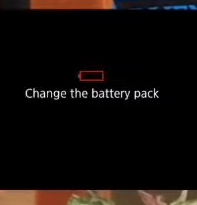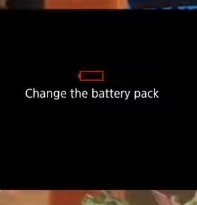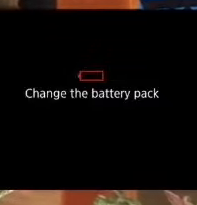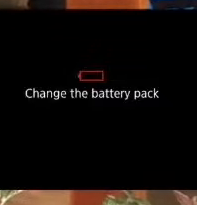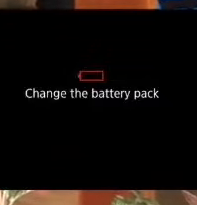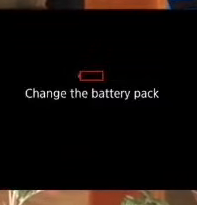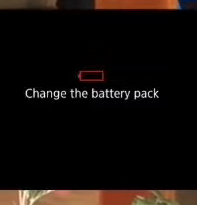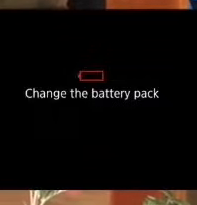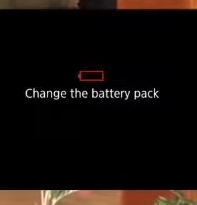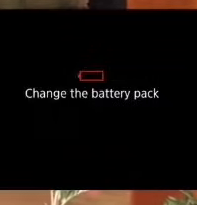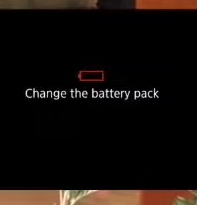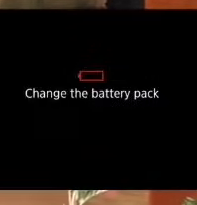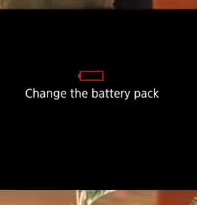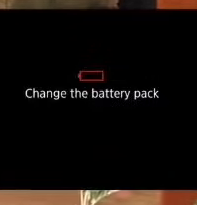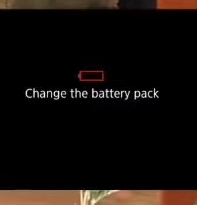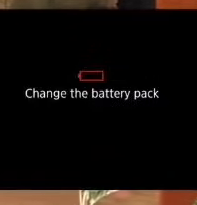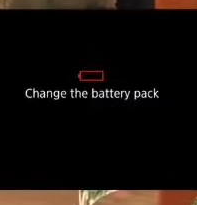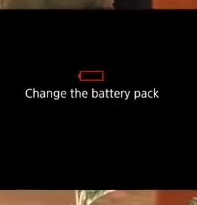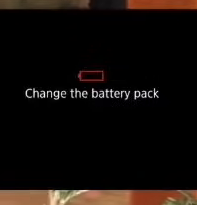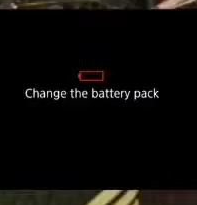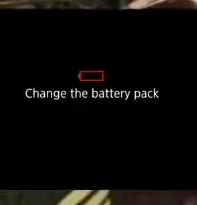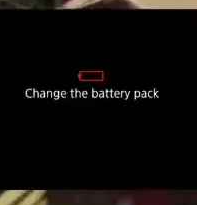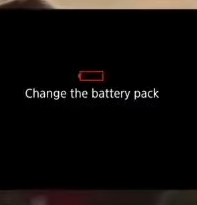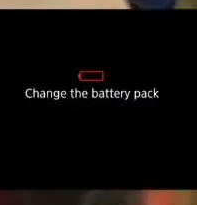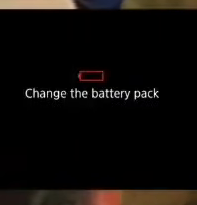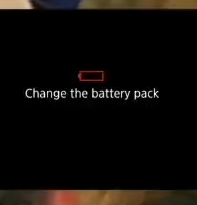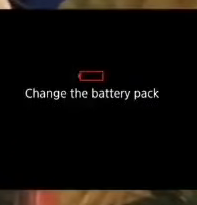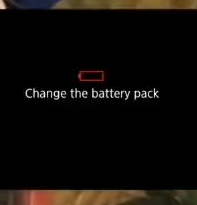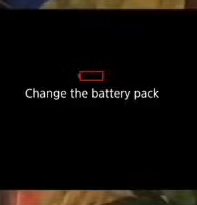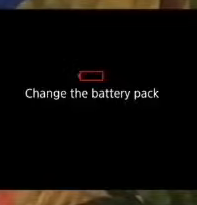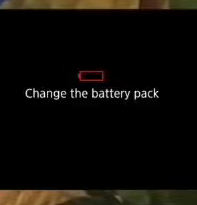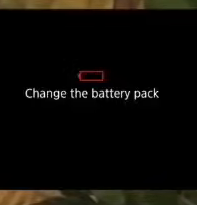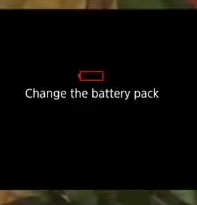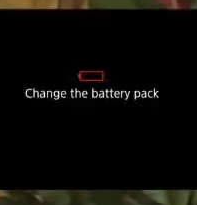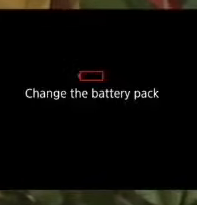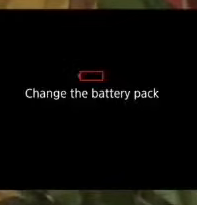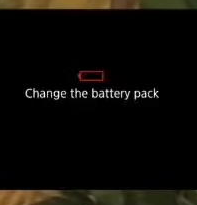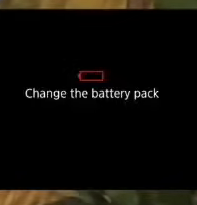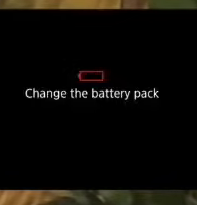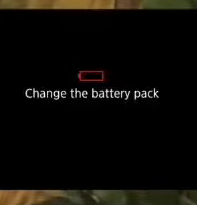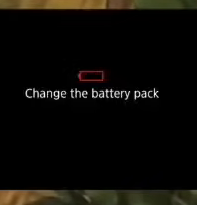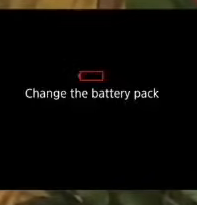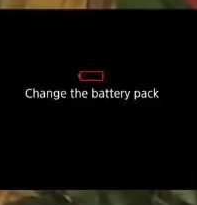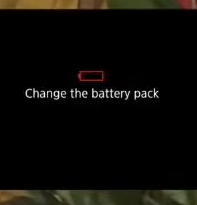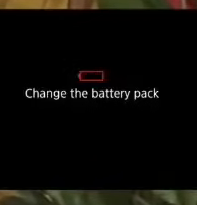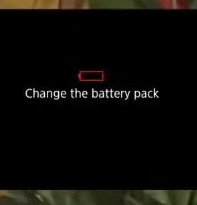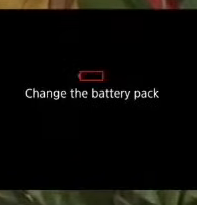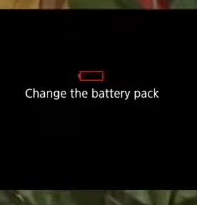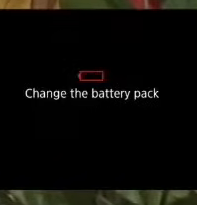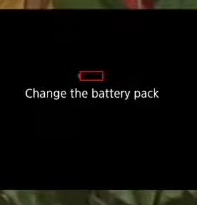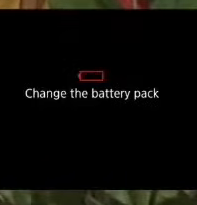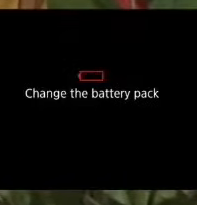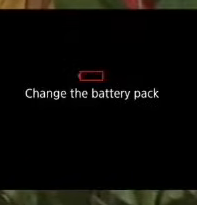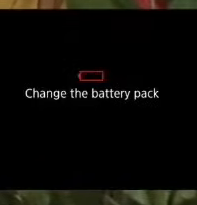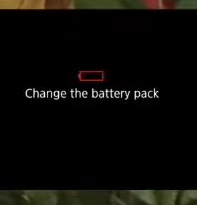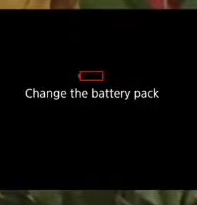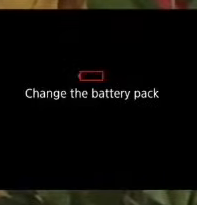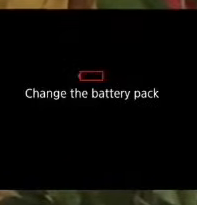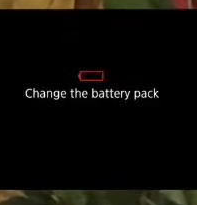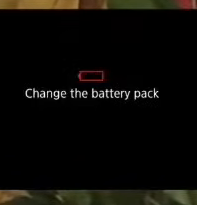Until. I told you, the word says, the word means, there's a